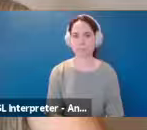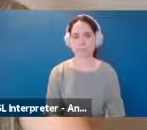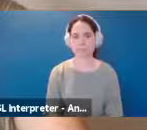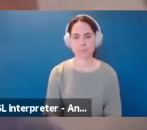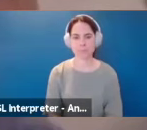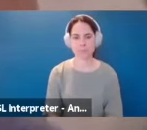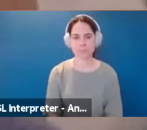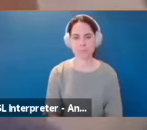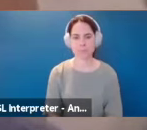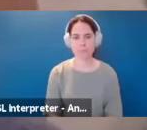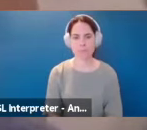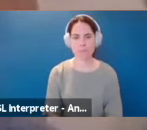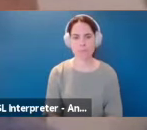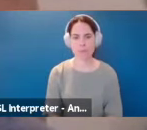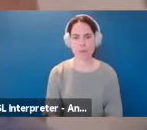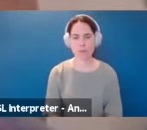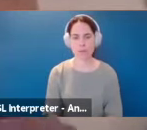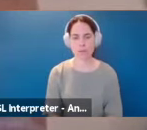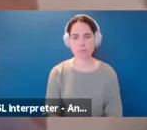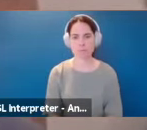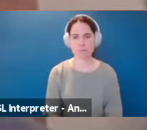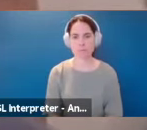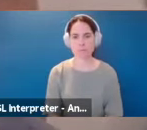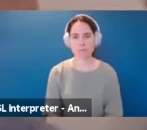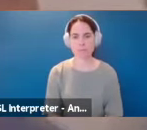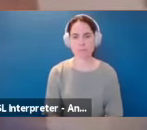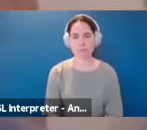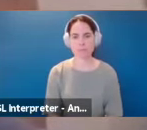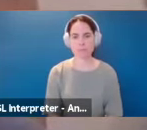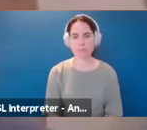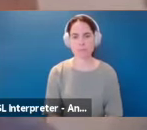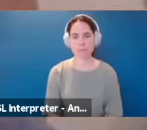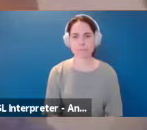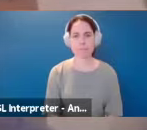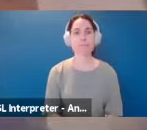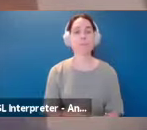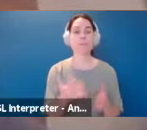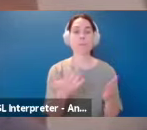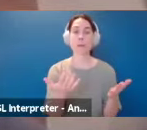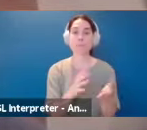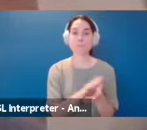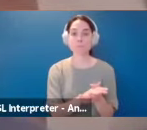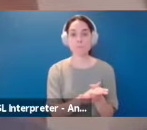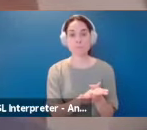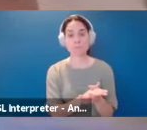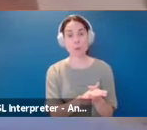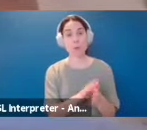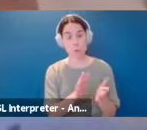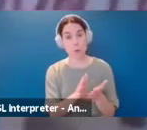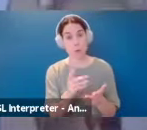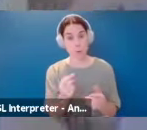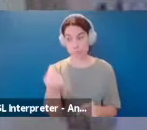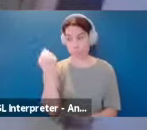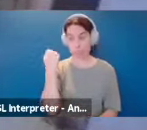So, you asked, when you wrote to us, Rimmu Asara, you said this could be humorous. So,